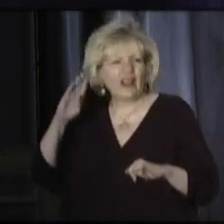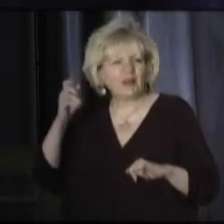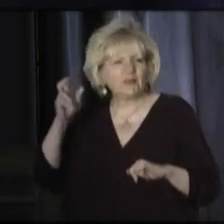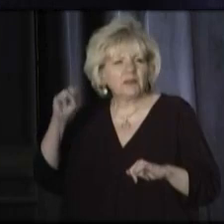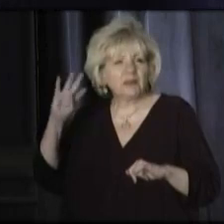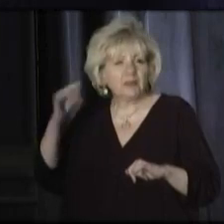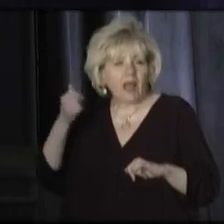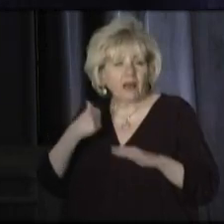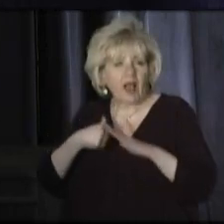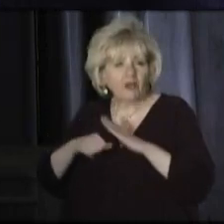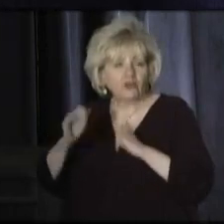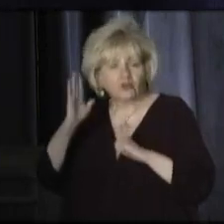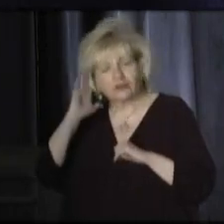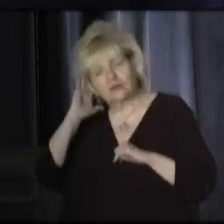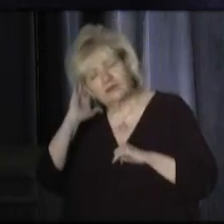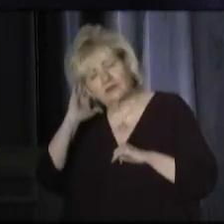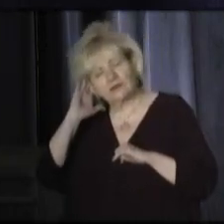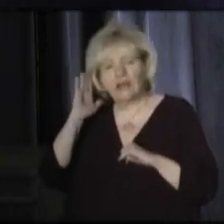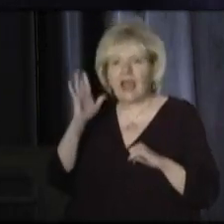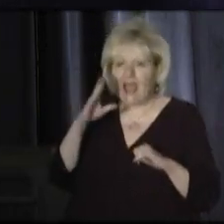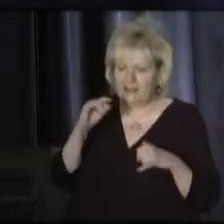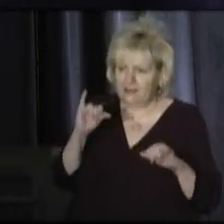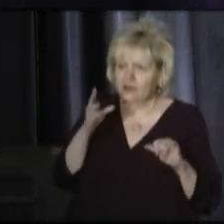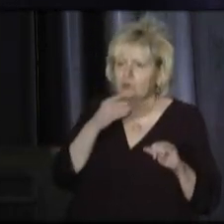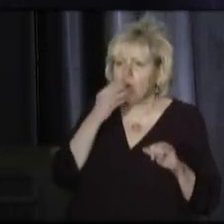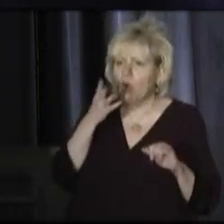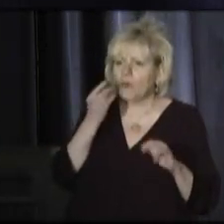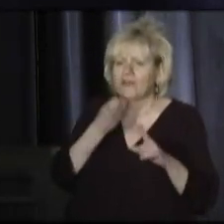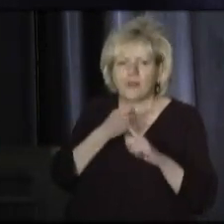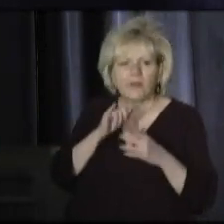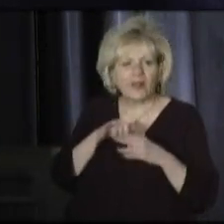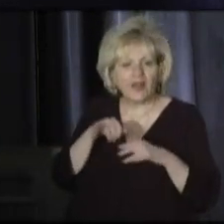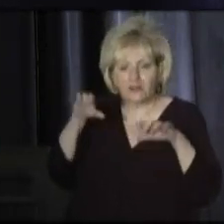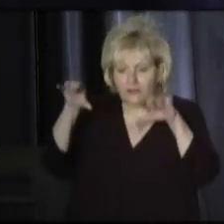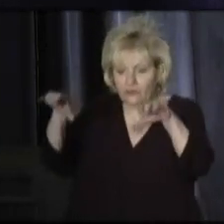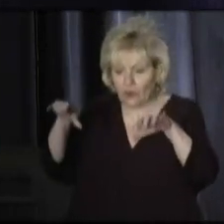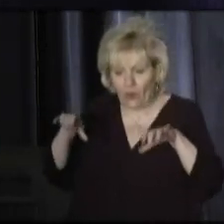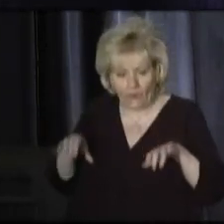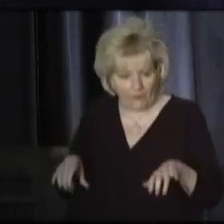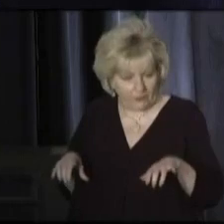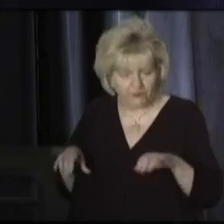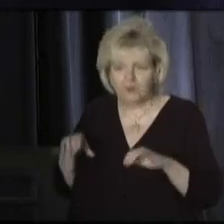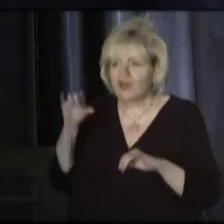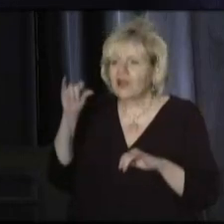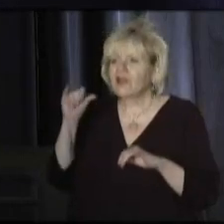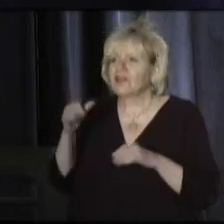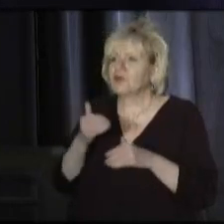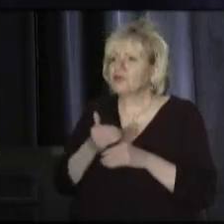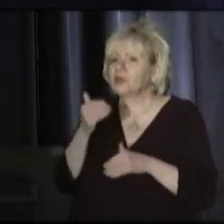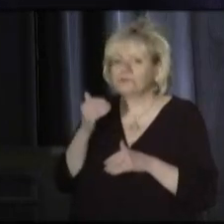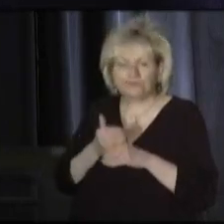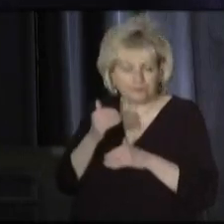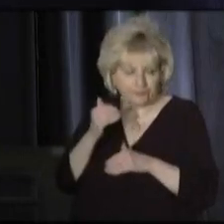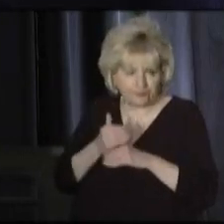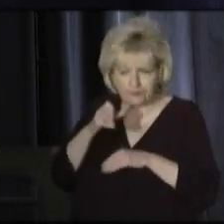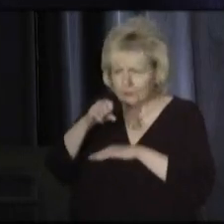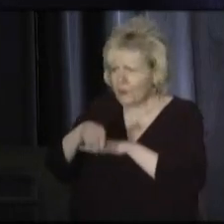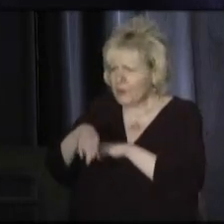dating show where she revealed her big truth, sobbing at the camera. She'd sent herself home unready for